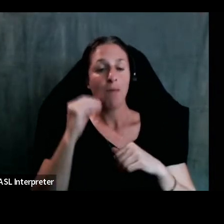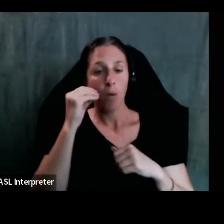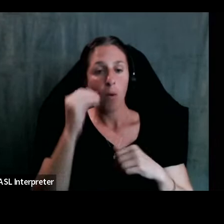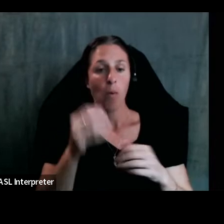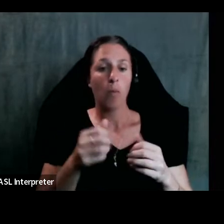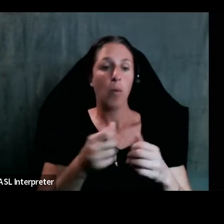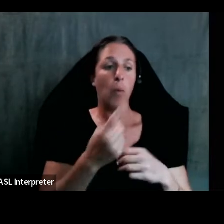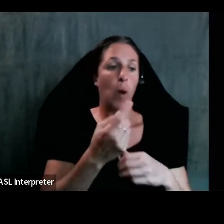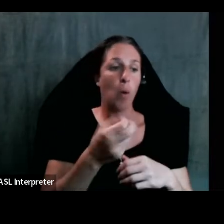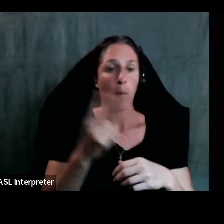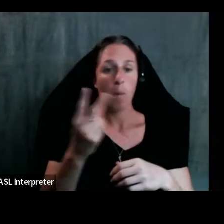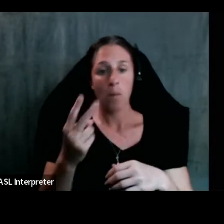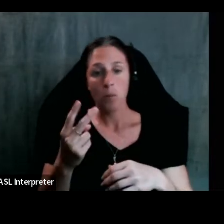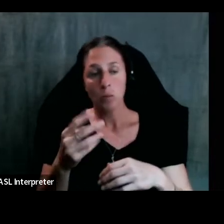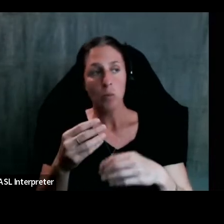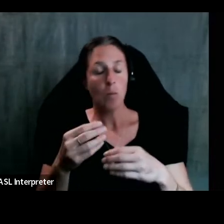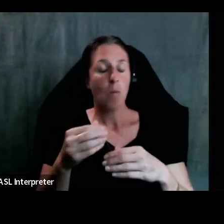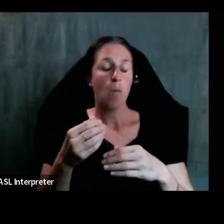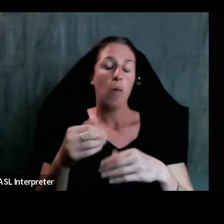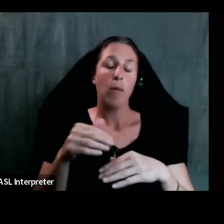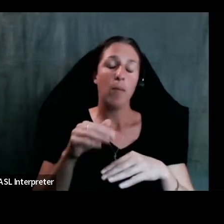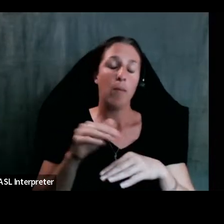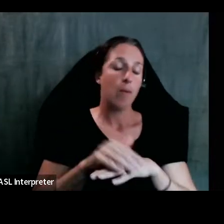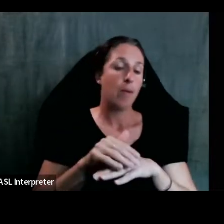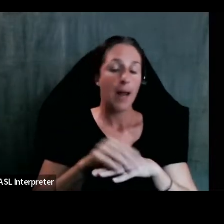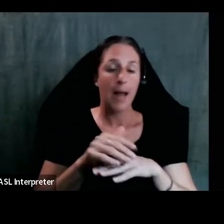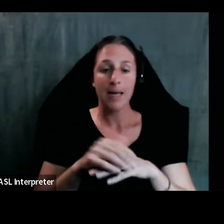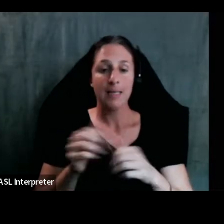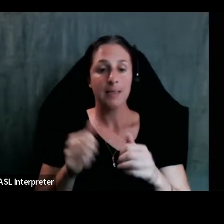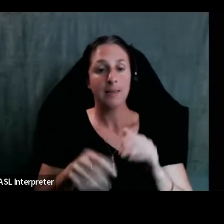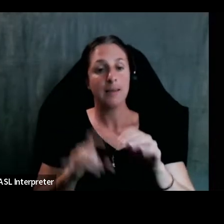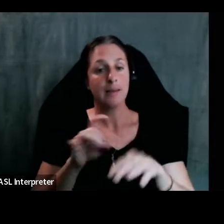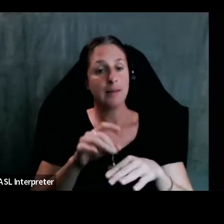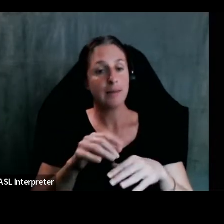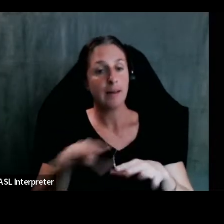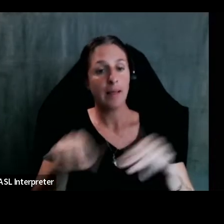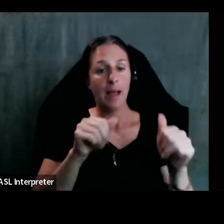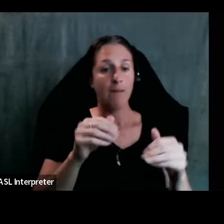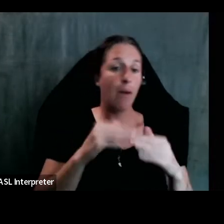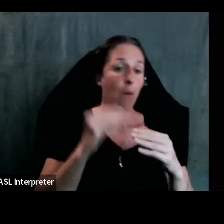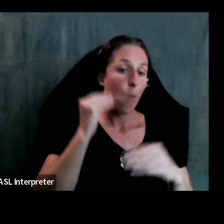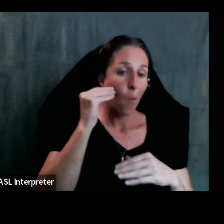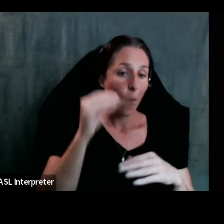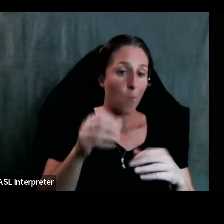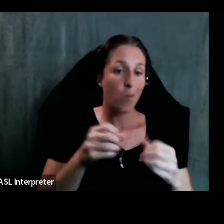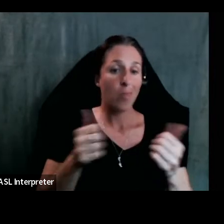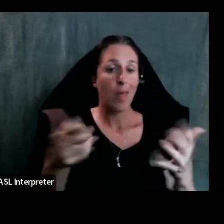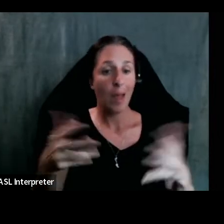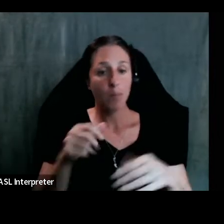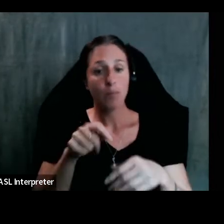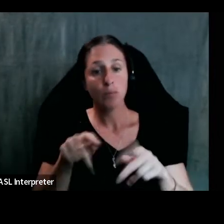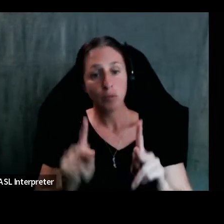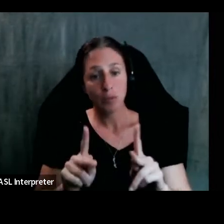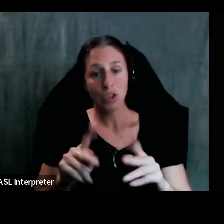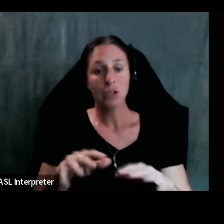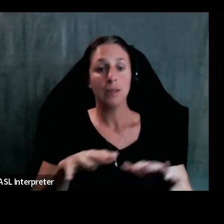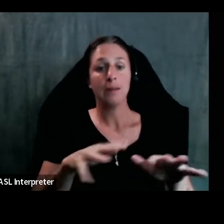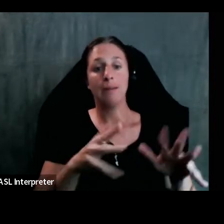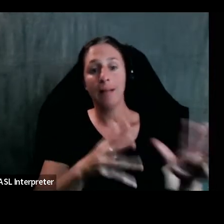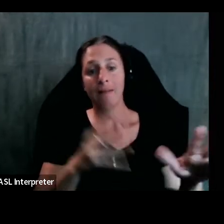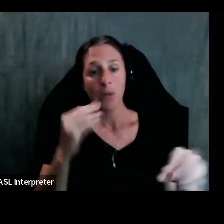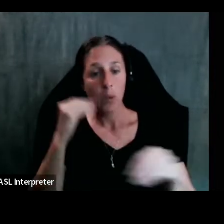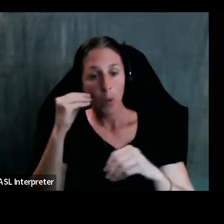permission, youth who have been kicked out of their homes, are abandoned, deserted, or prevented from returning home,